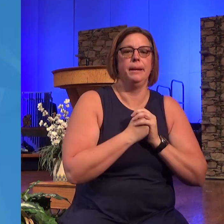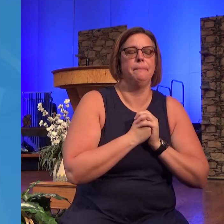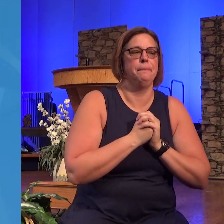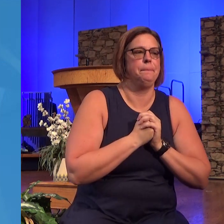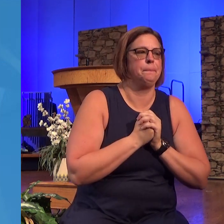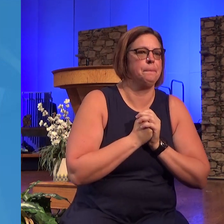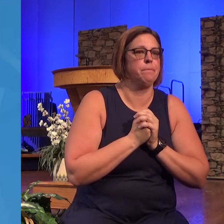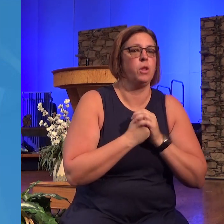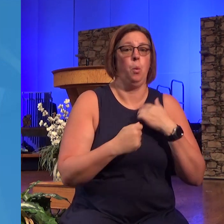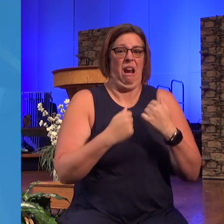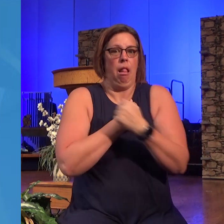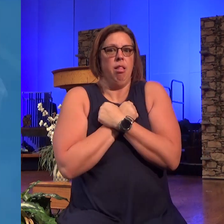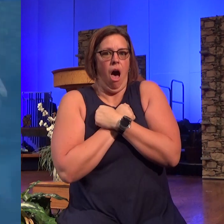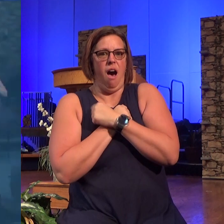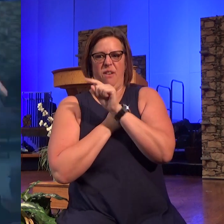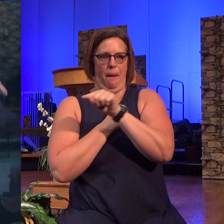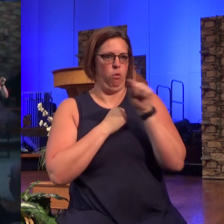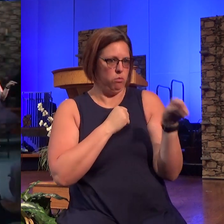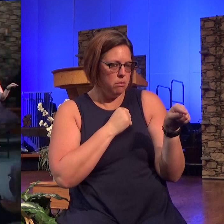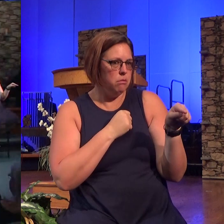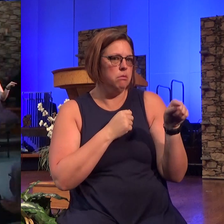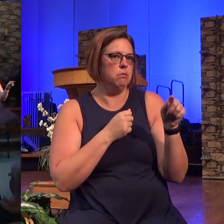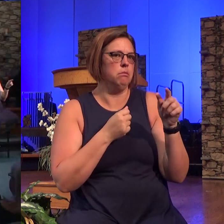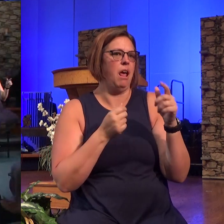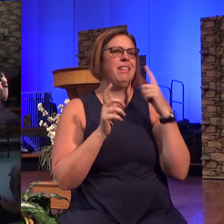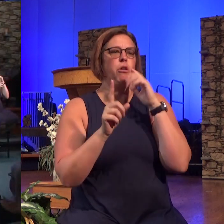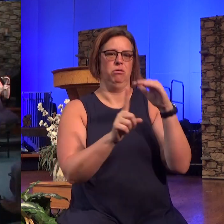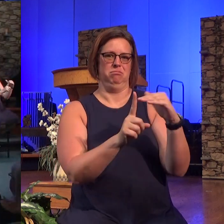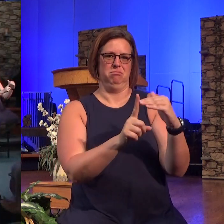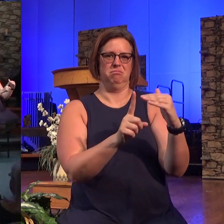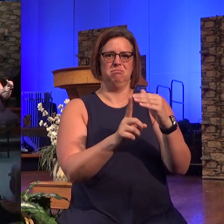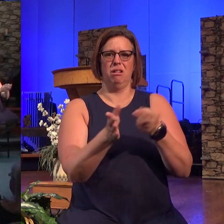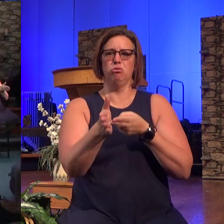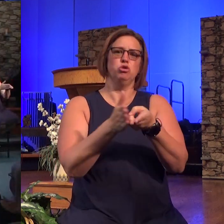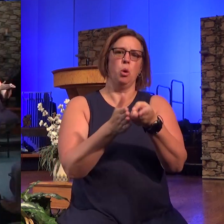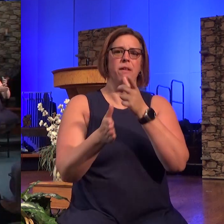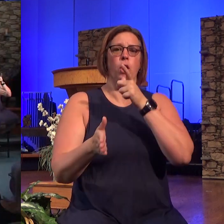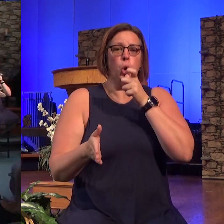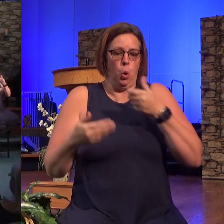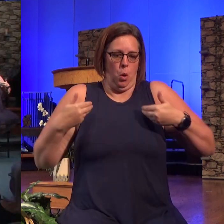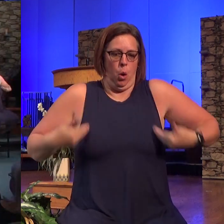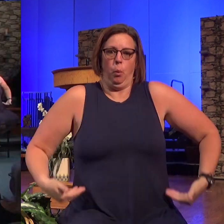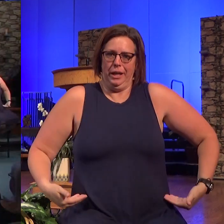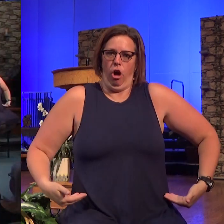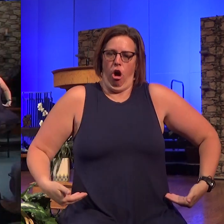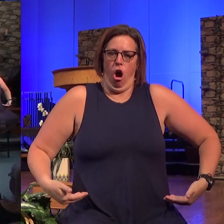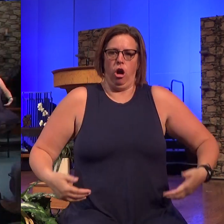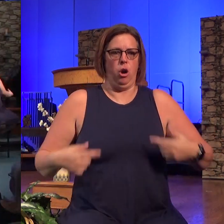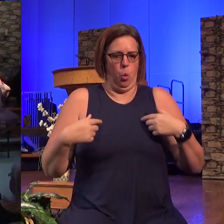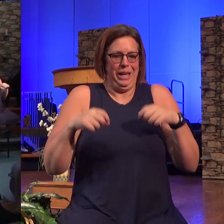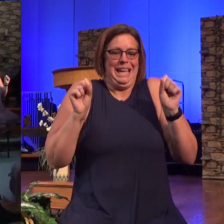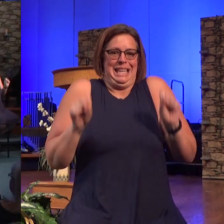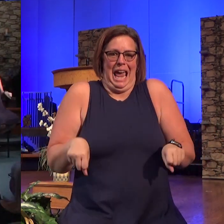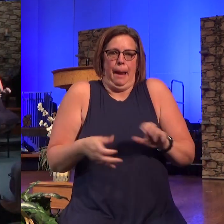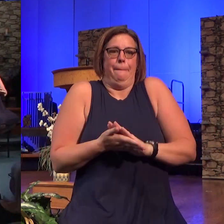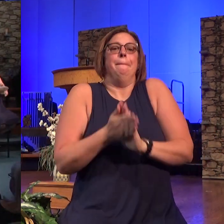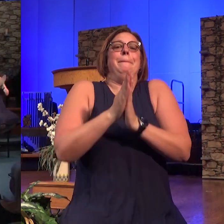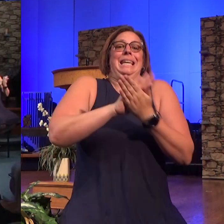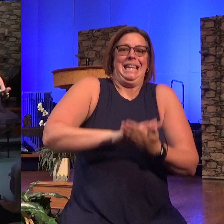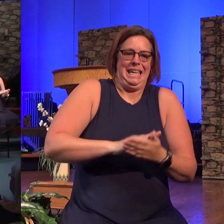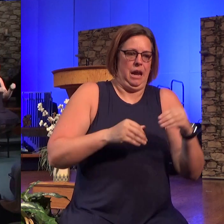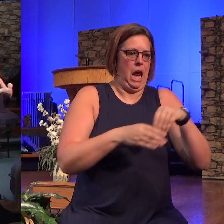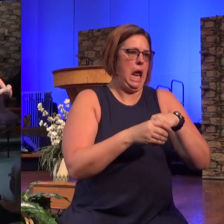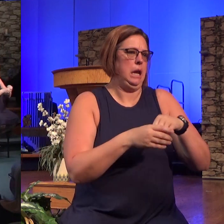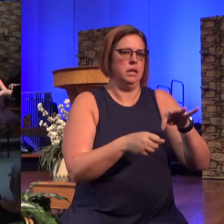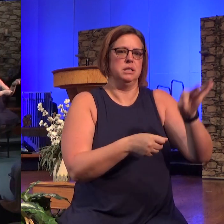What I love about this vision and mission is that it reminds us of the truth of who we are and the truth that we can be as a spiritual community to the world.